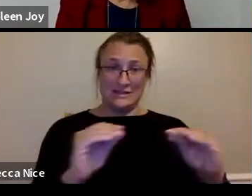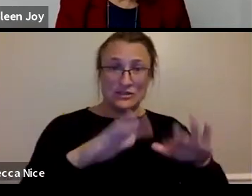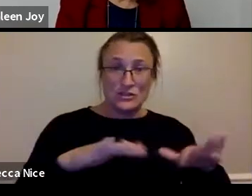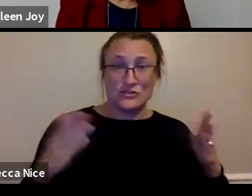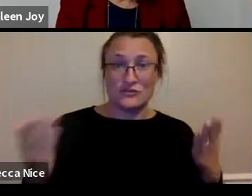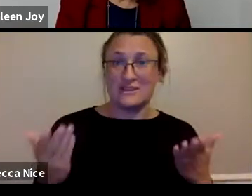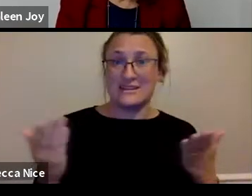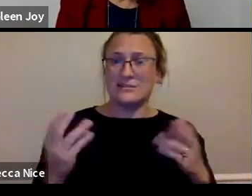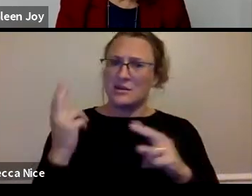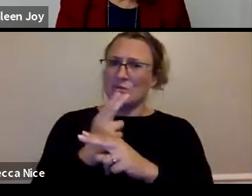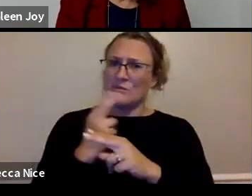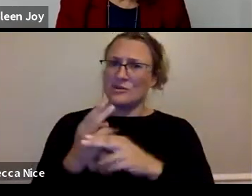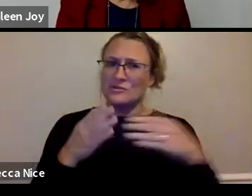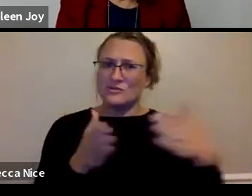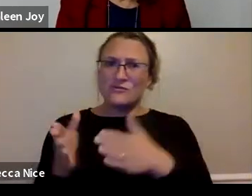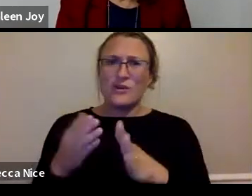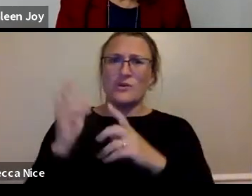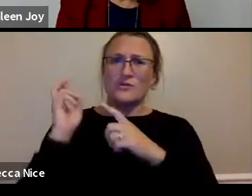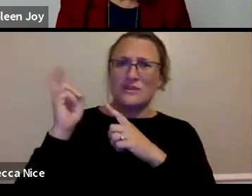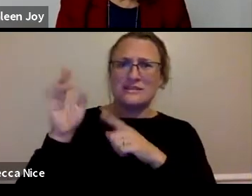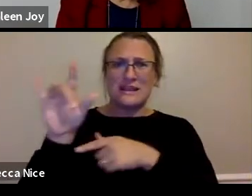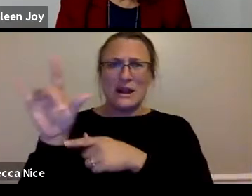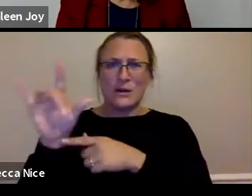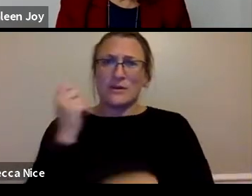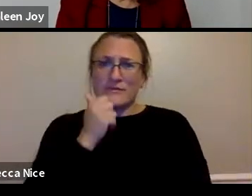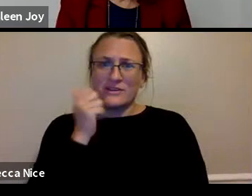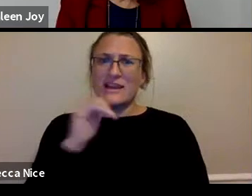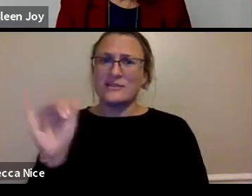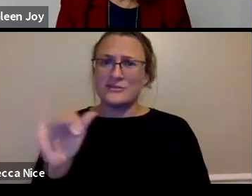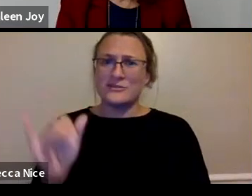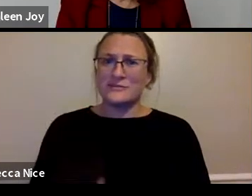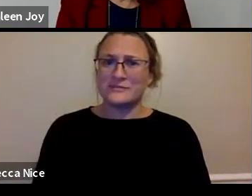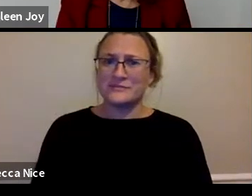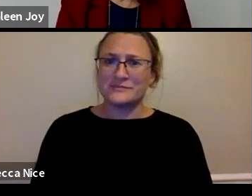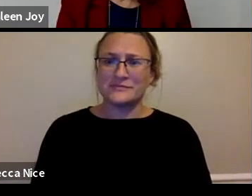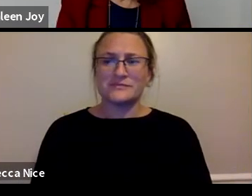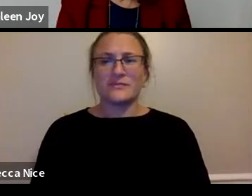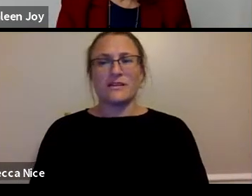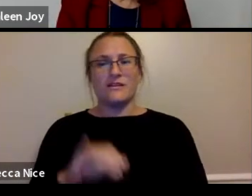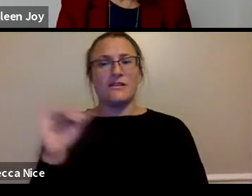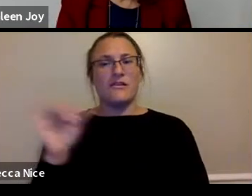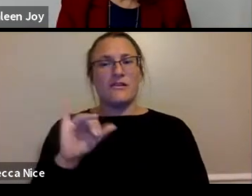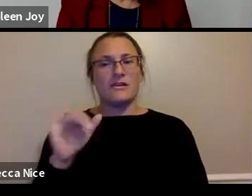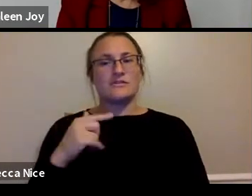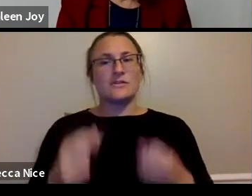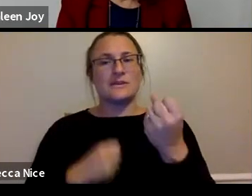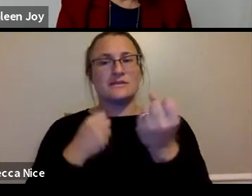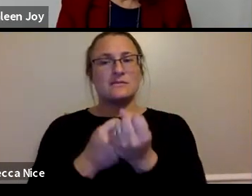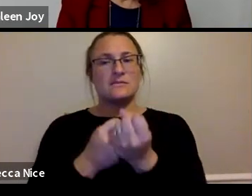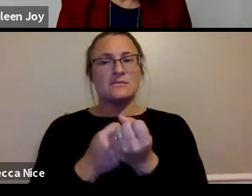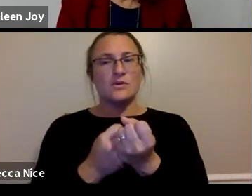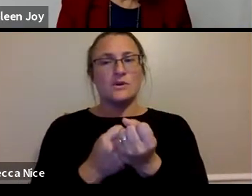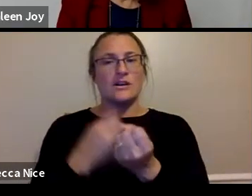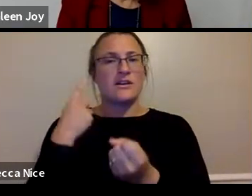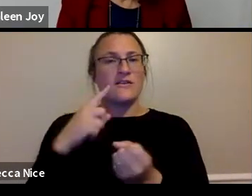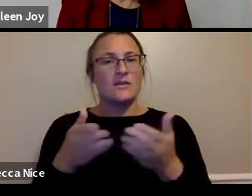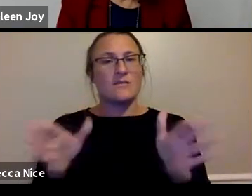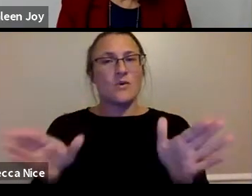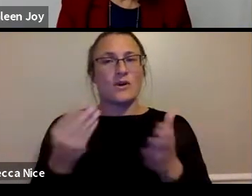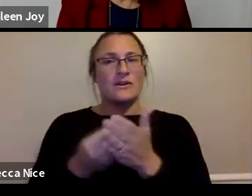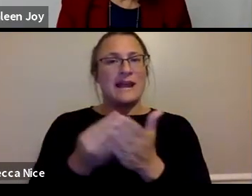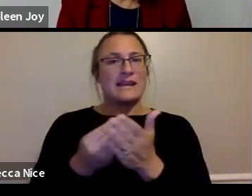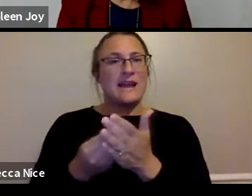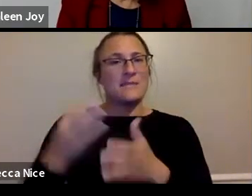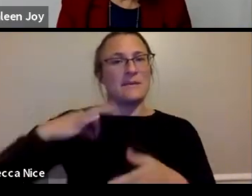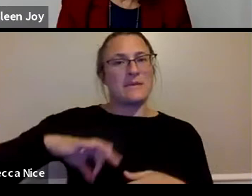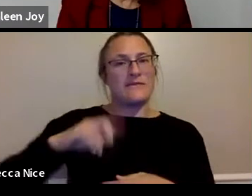use the roads, transit systems, and airports in the region every day too. We also support the project for the broader economic benefit to the Queens, New